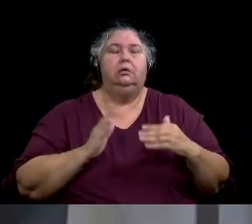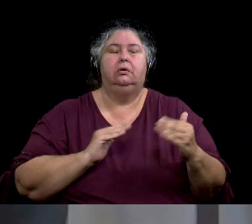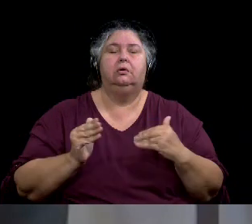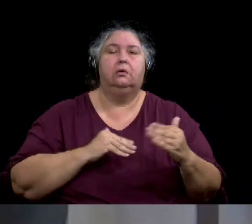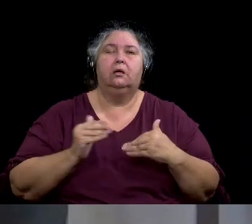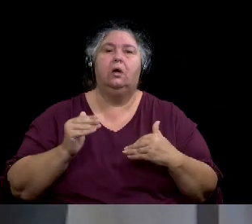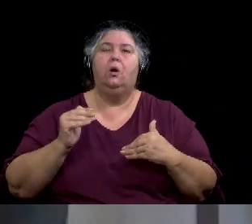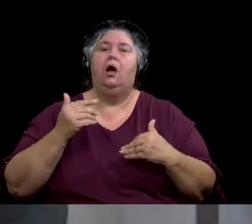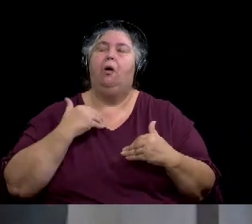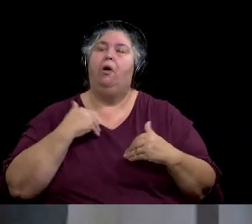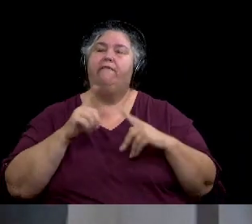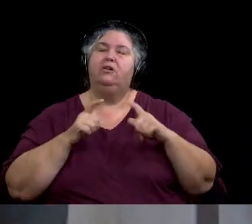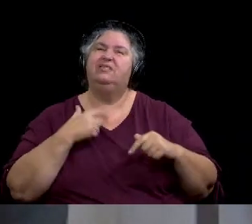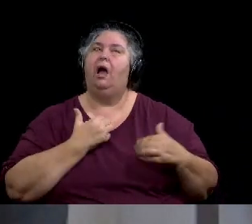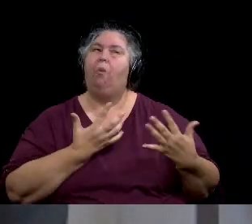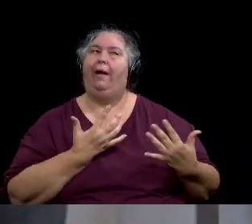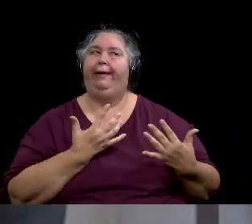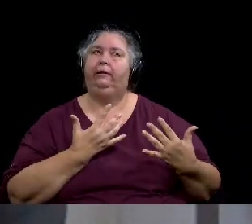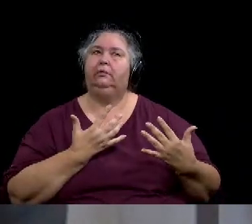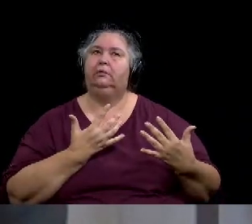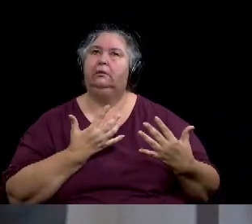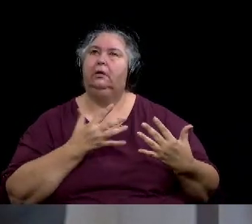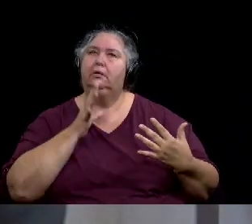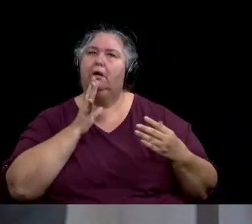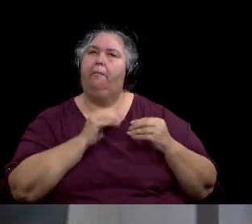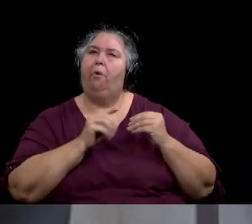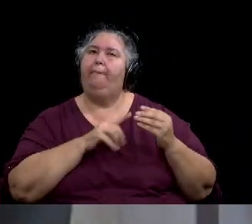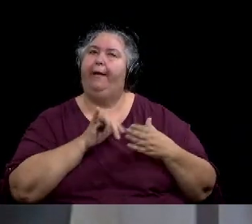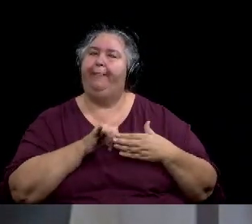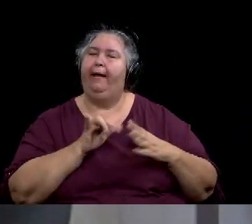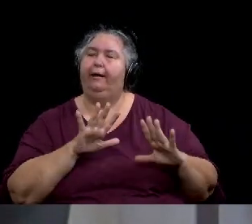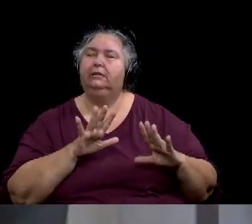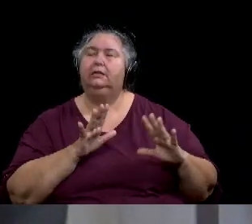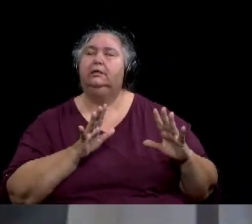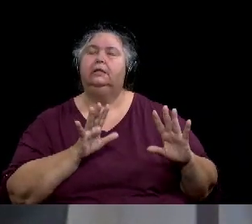I'll wait to talk more about that.